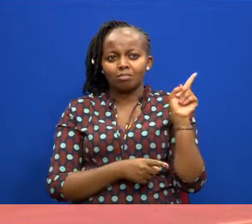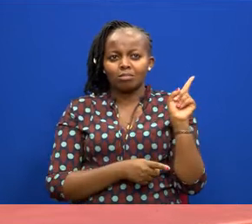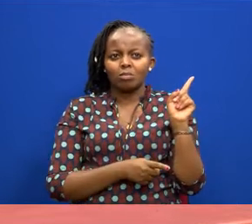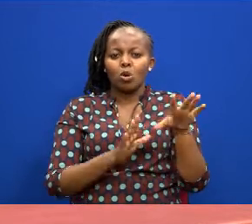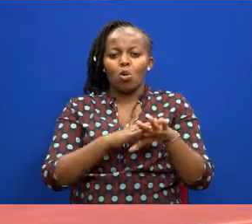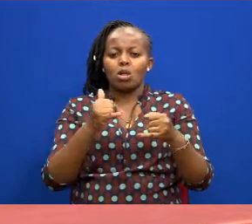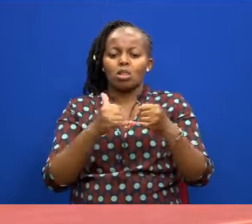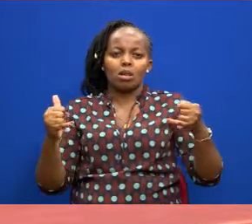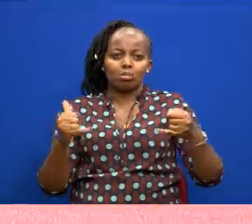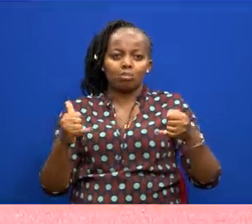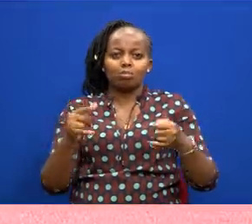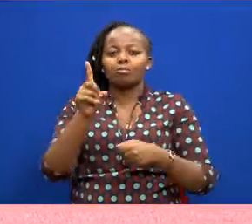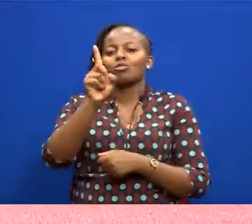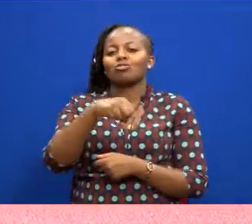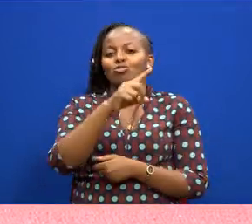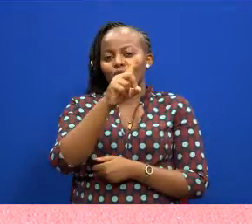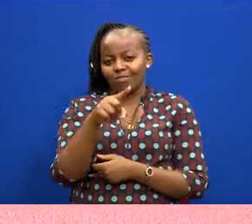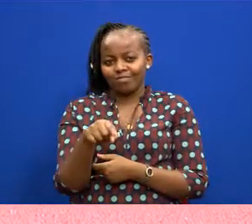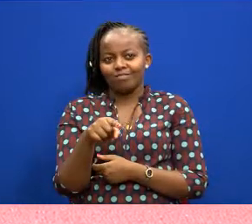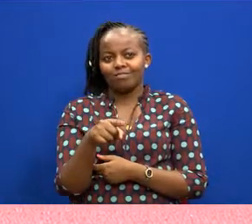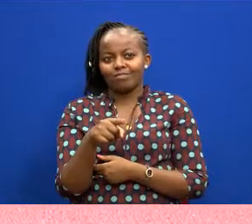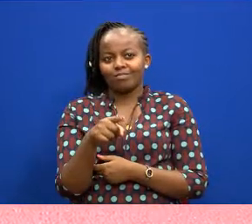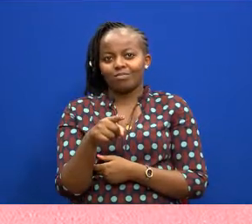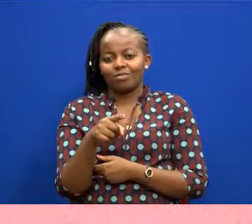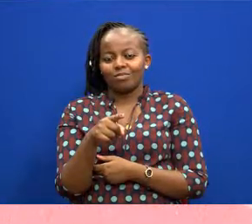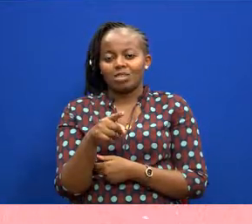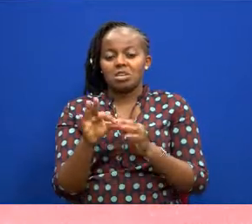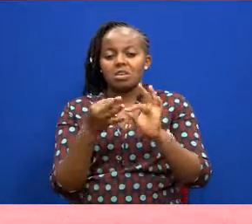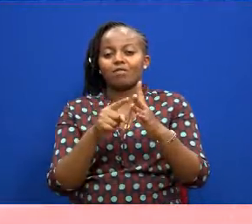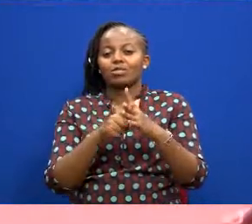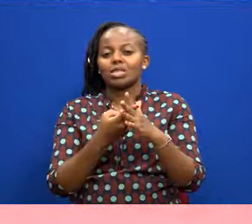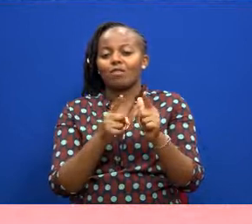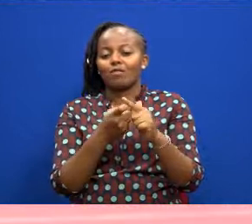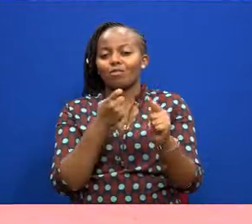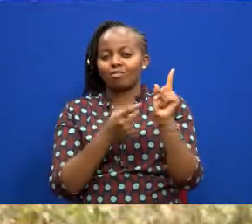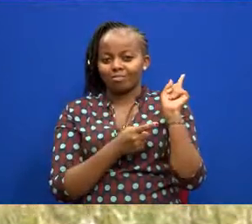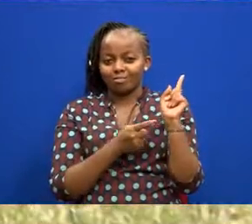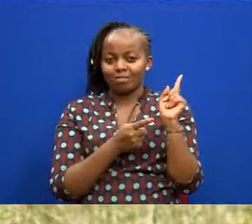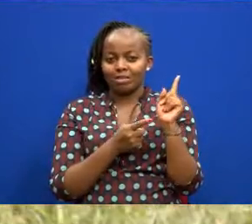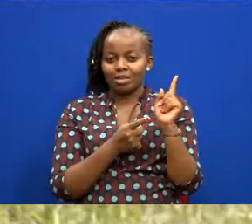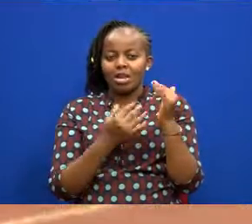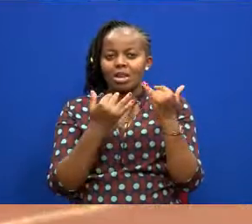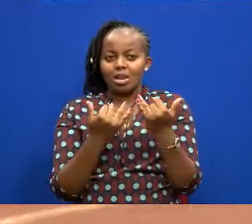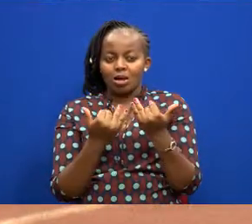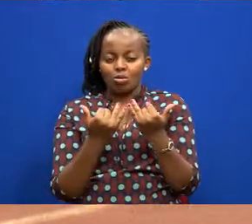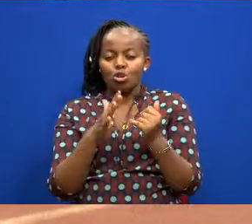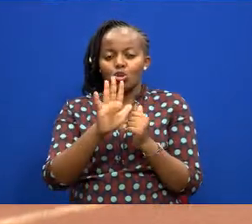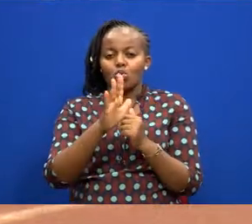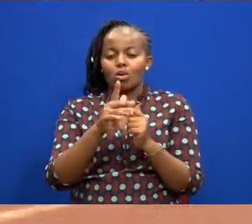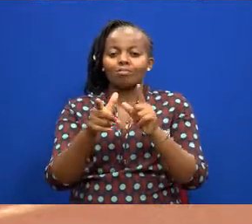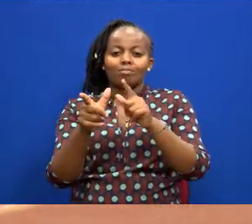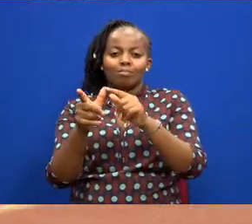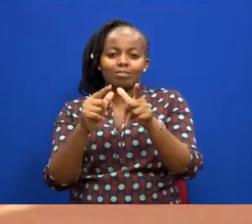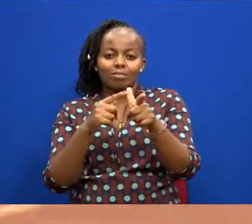line. You will be disqualified if you start from that position. Your thumb needs to